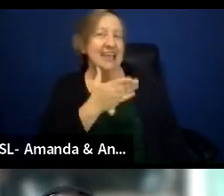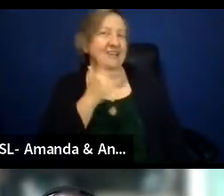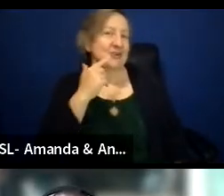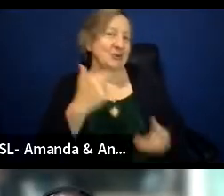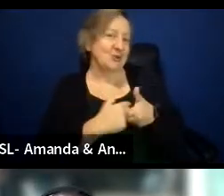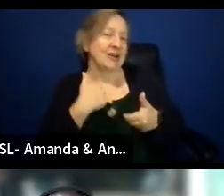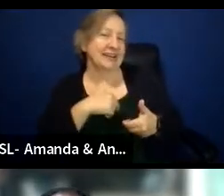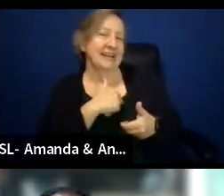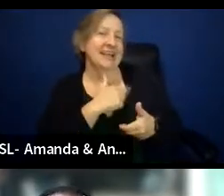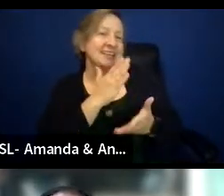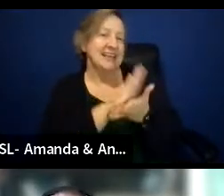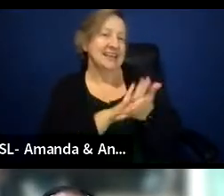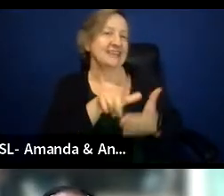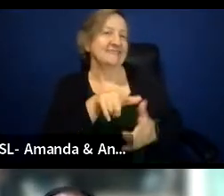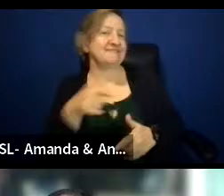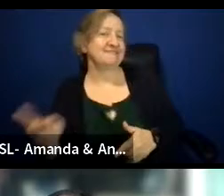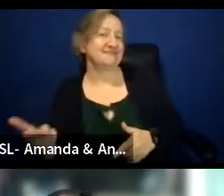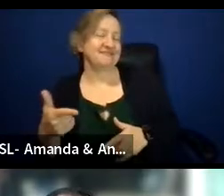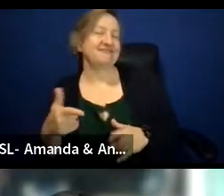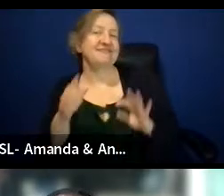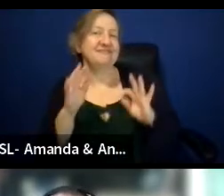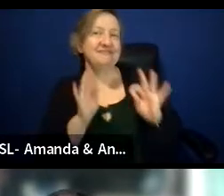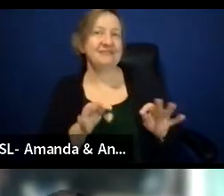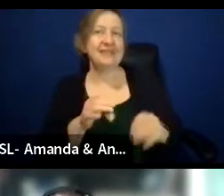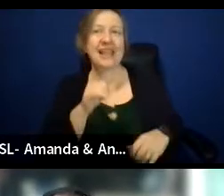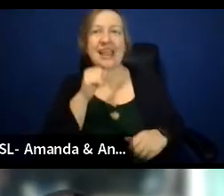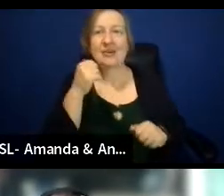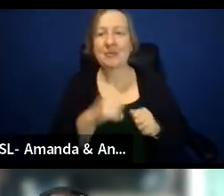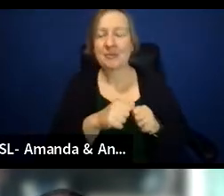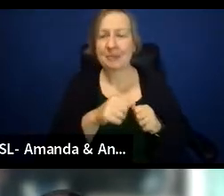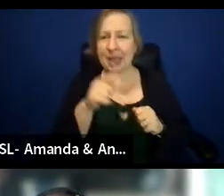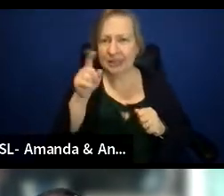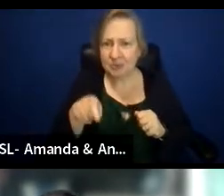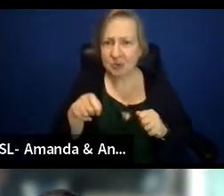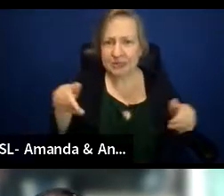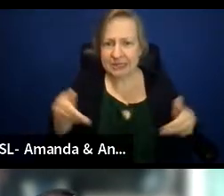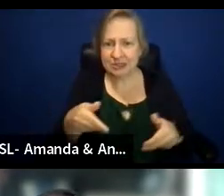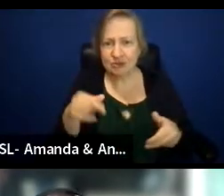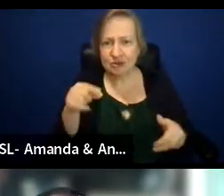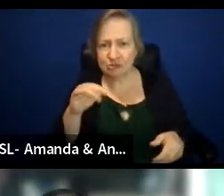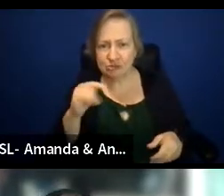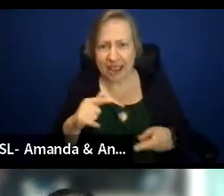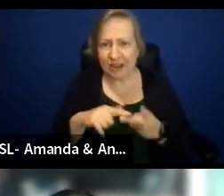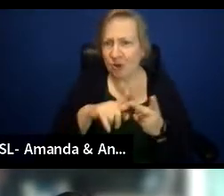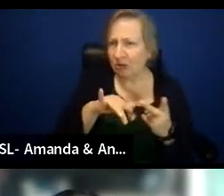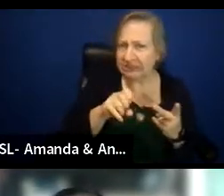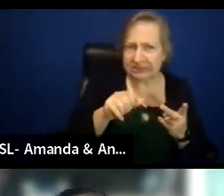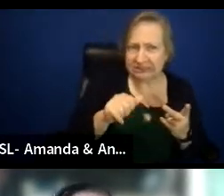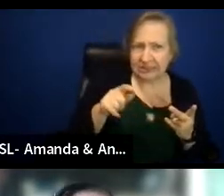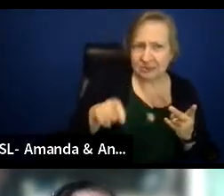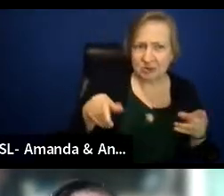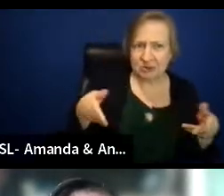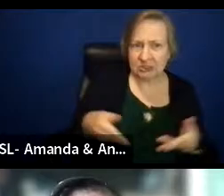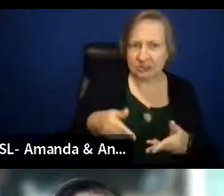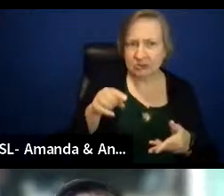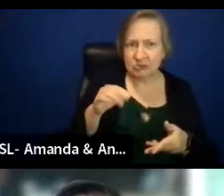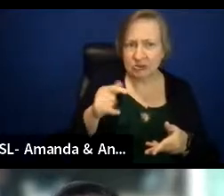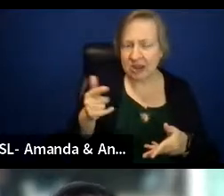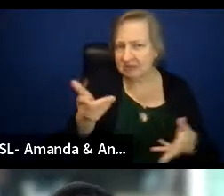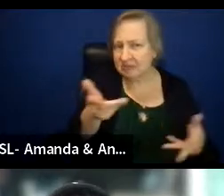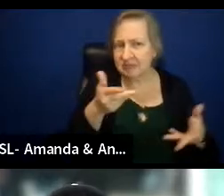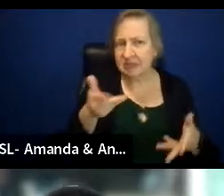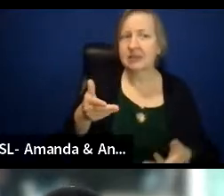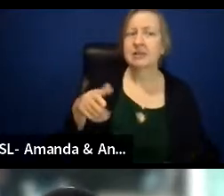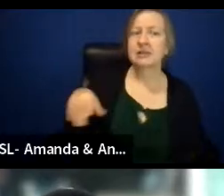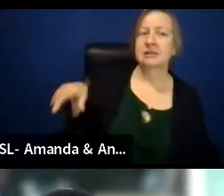gracefully done. And I don't recall if I'm supposed to introduce Greg or Lisa, if you are. I didn't want to